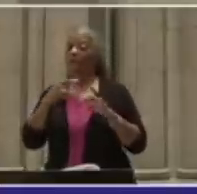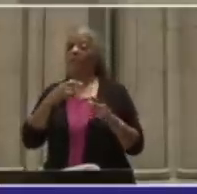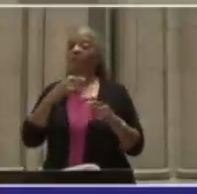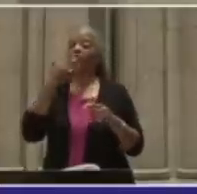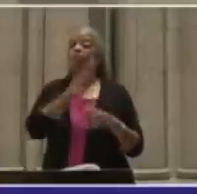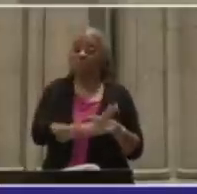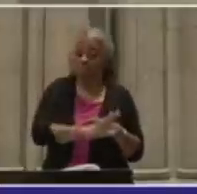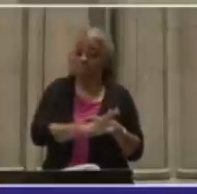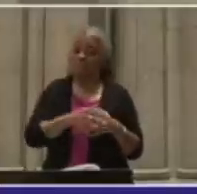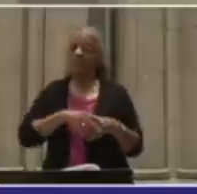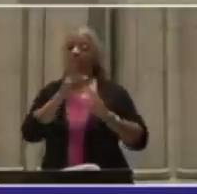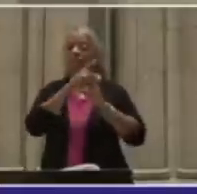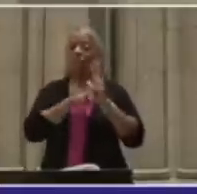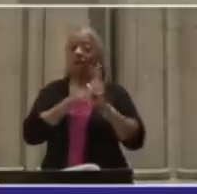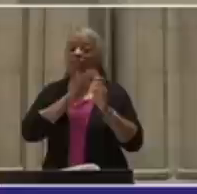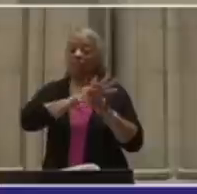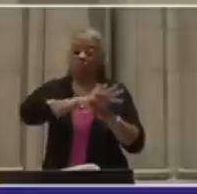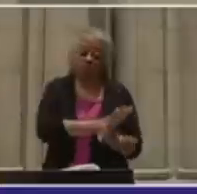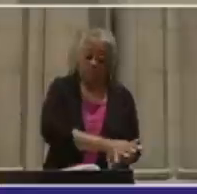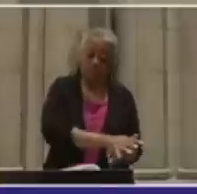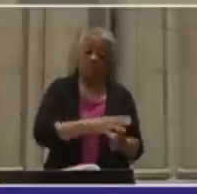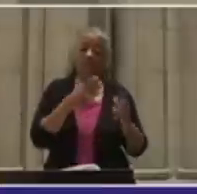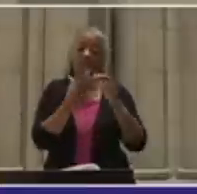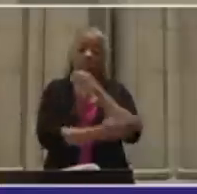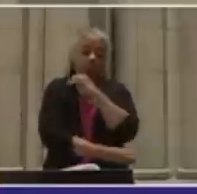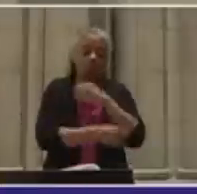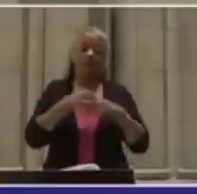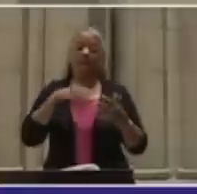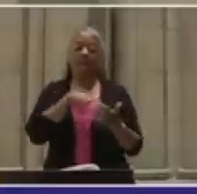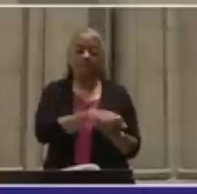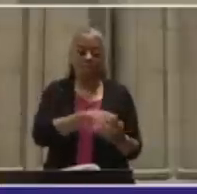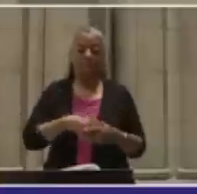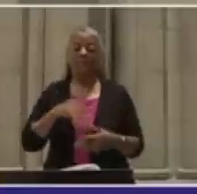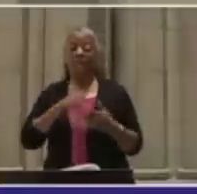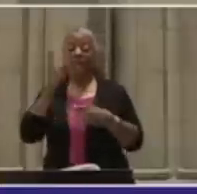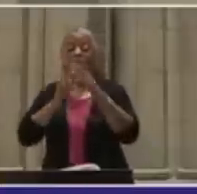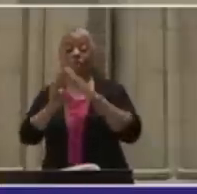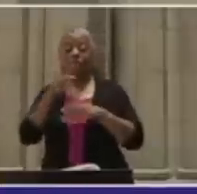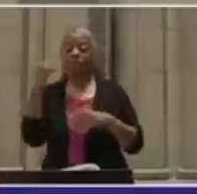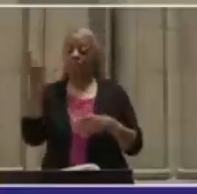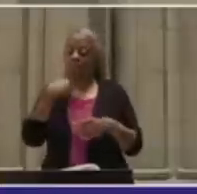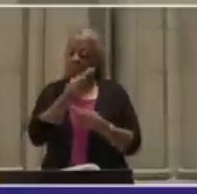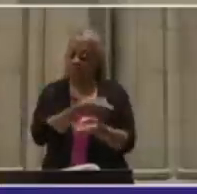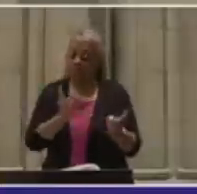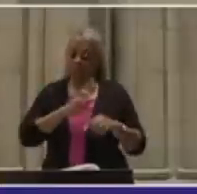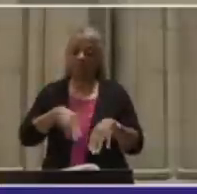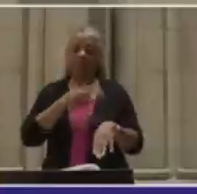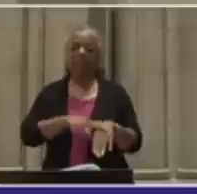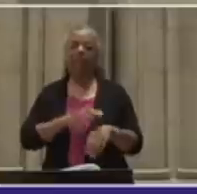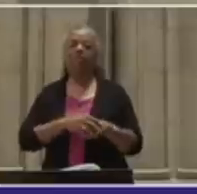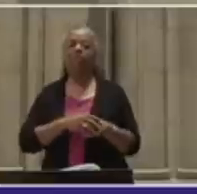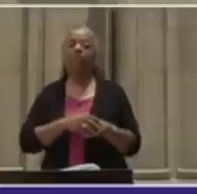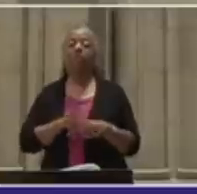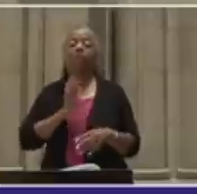and the policies were crushing the poor and the vulnerable. And the prophet always says to the nation,